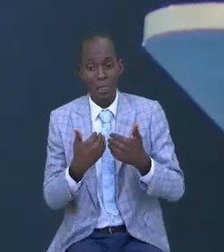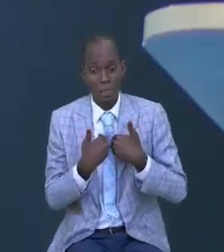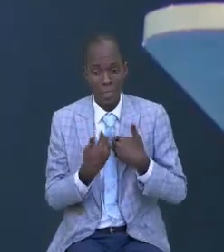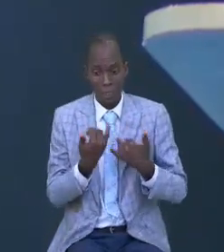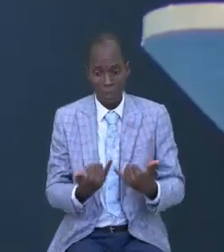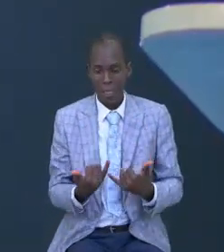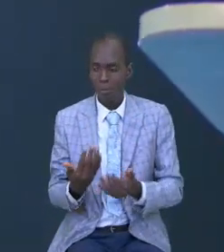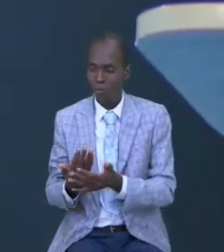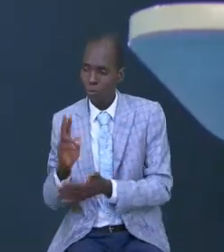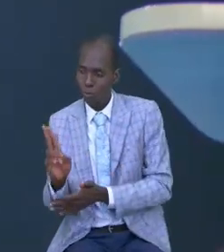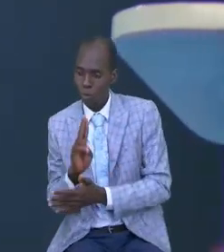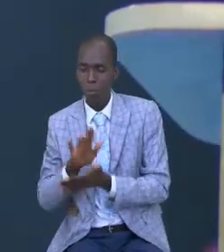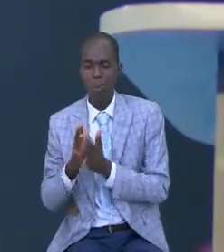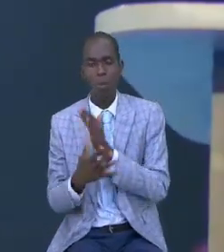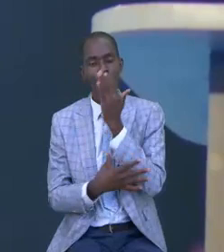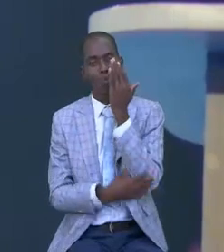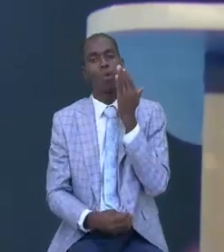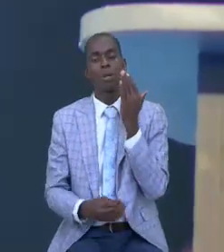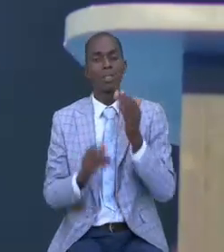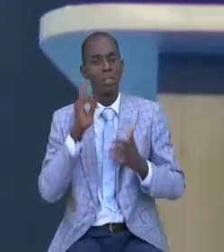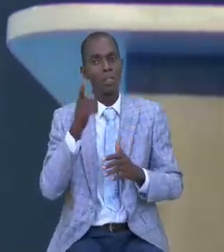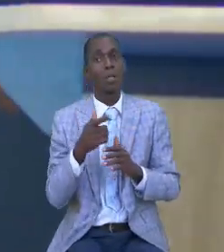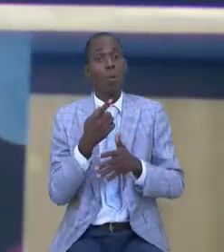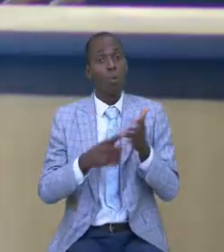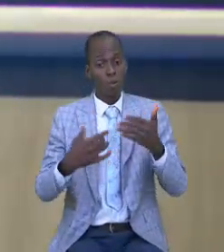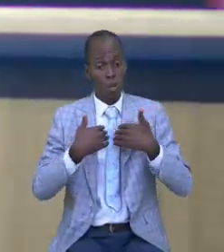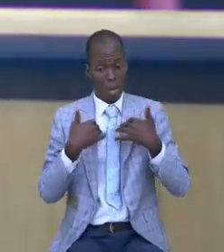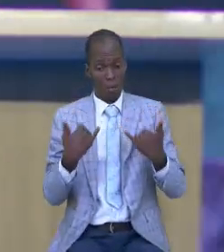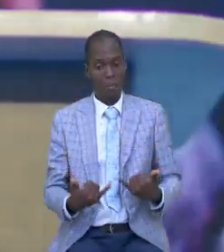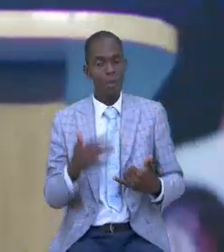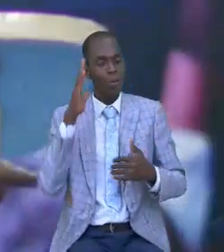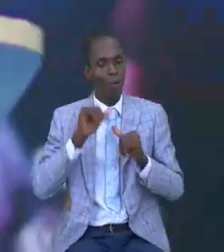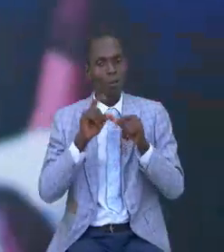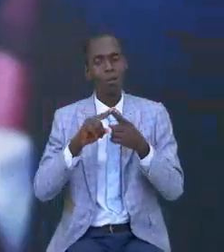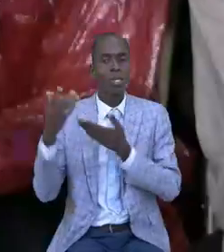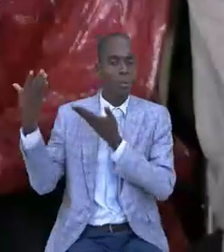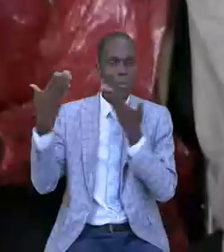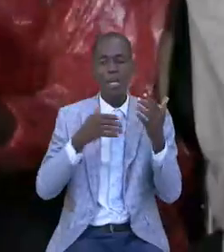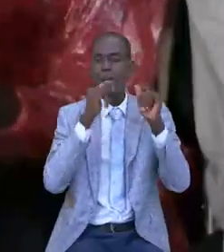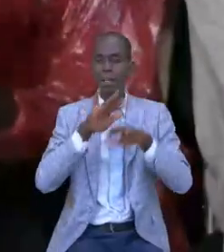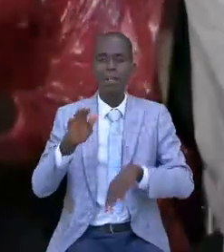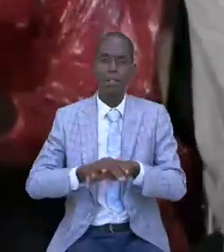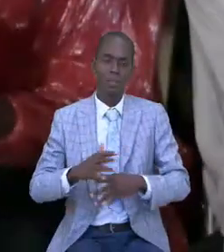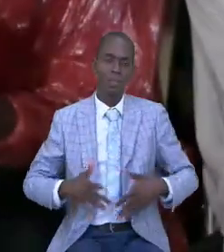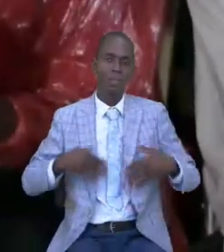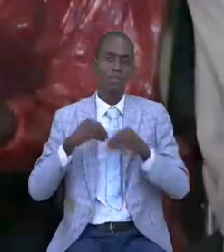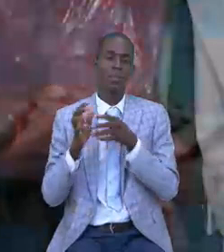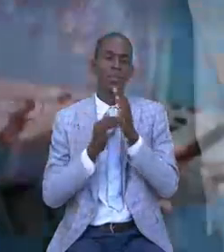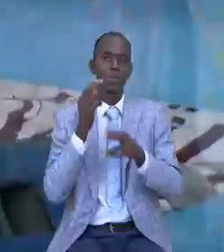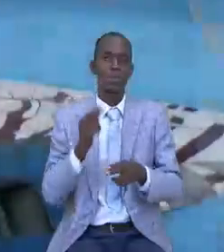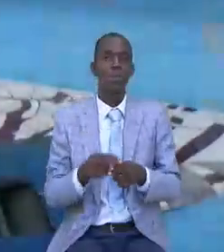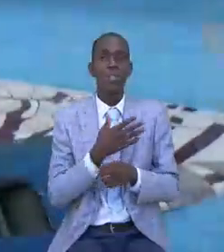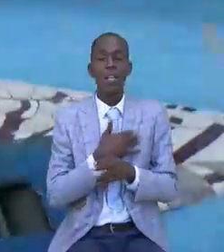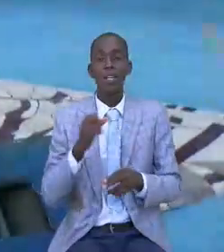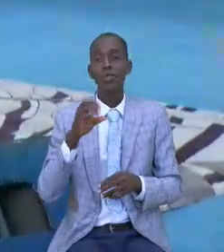has not. But what you're having today will keep on bringing blessing upon your life. And so,